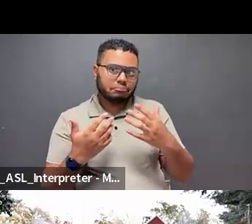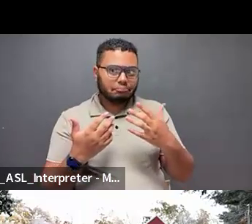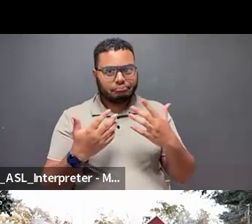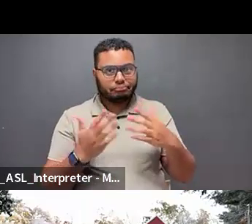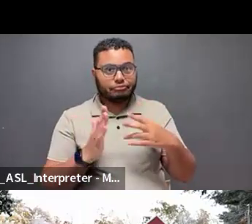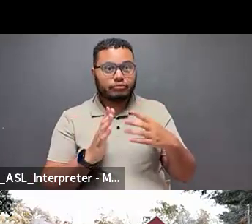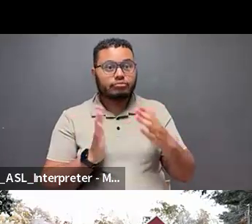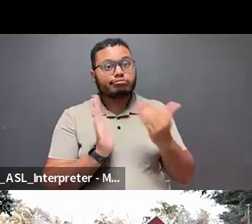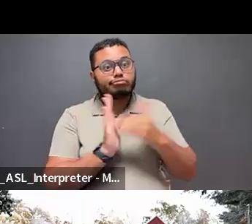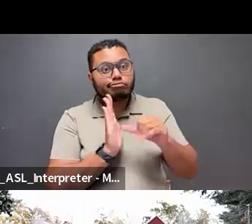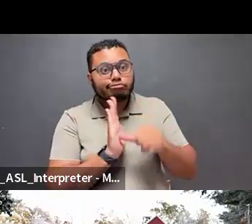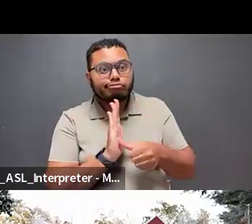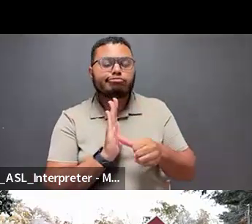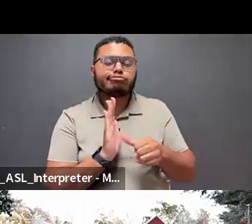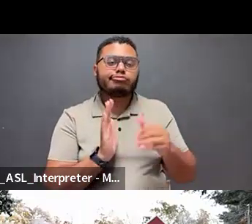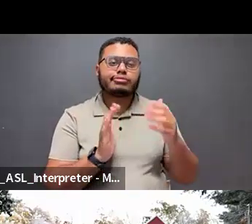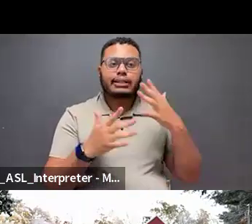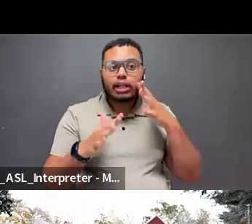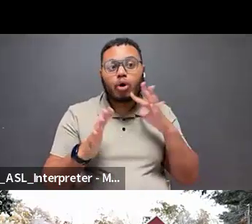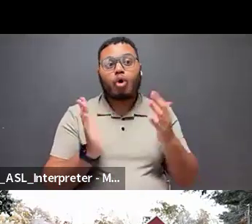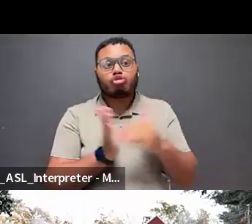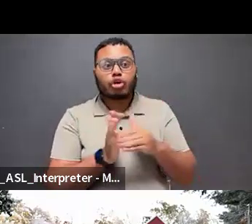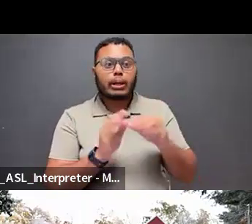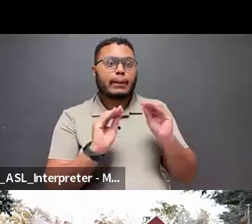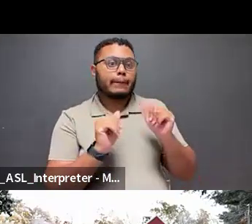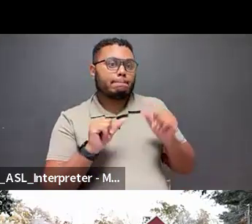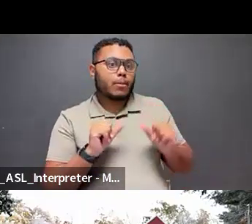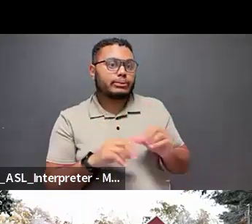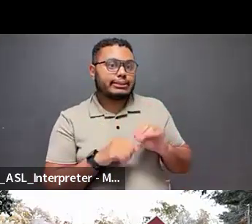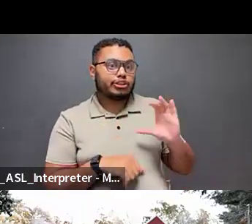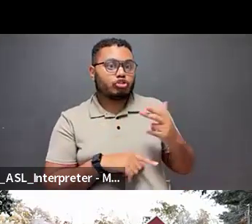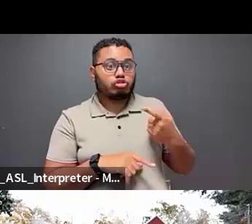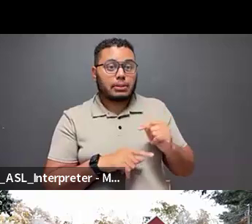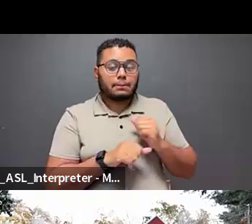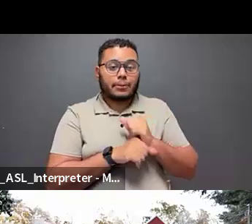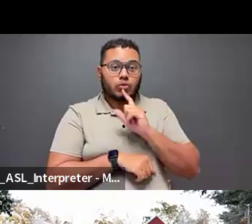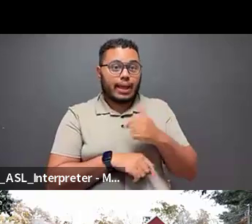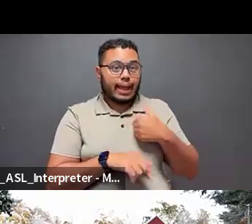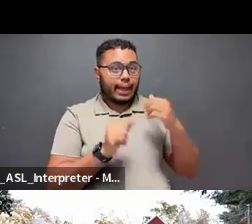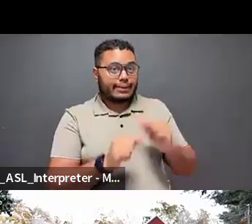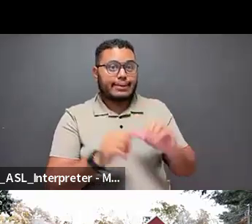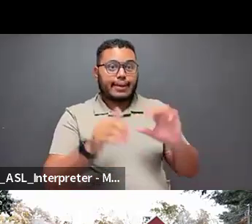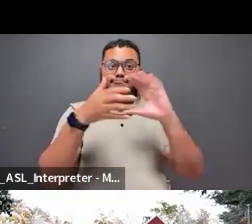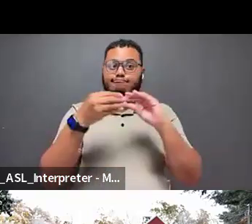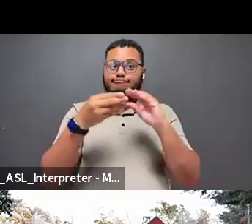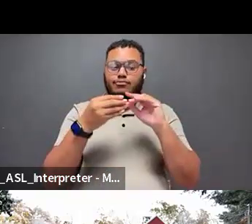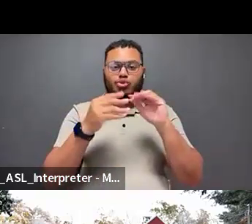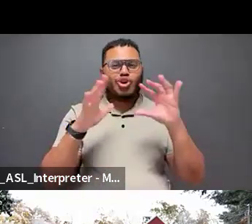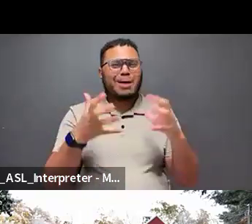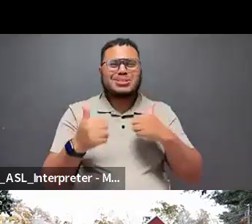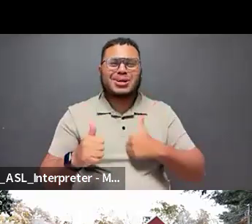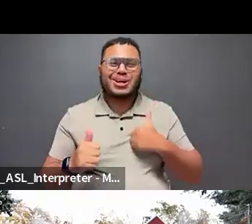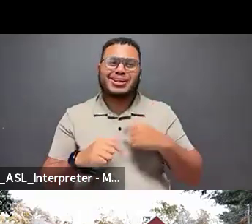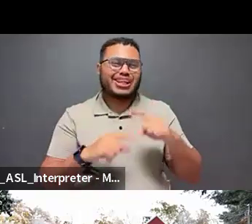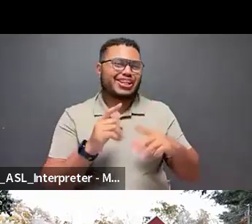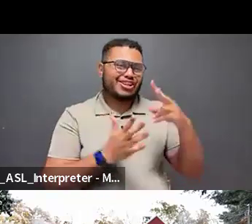to reiterate that aloud or repost it in the chat so I can be sure to say to the group? I'm sorry I haven't been able to